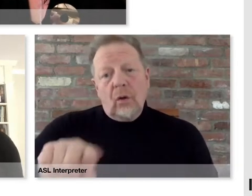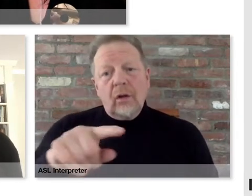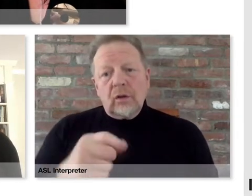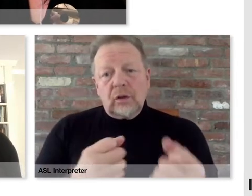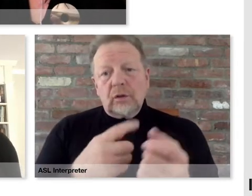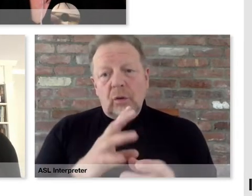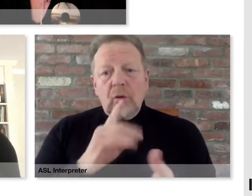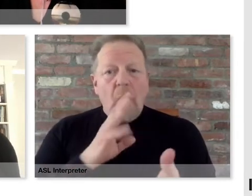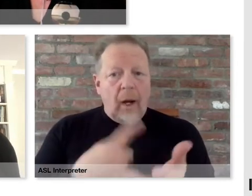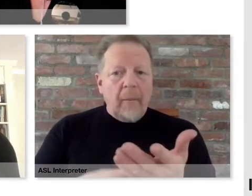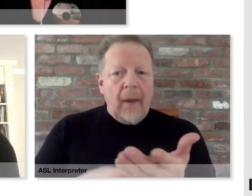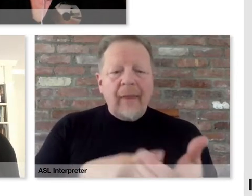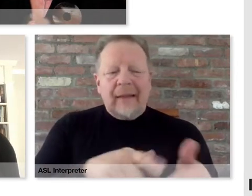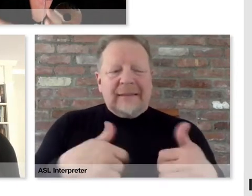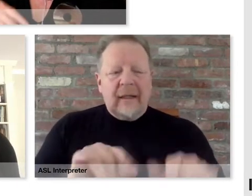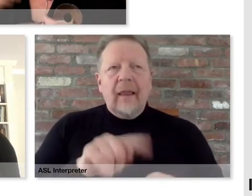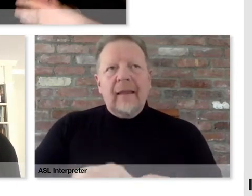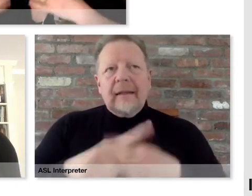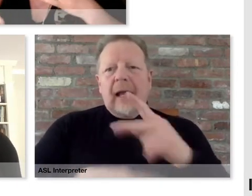is still this like